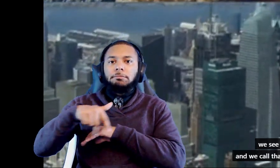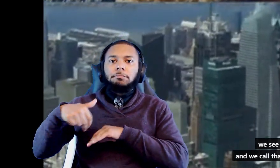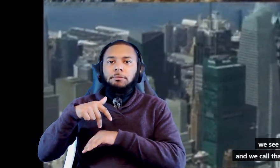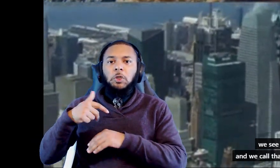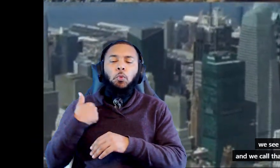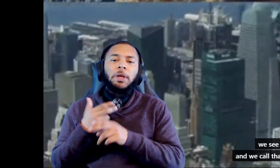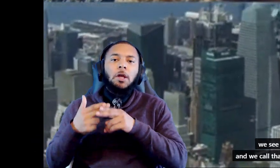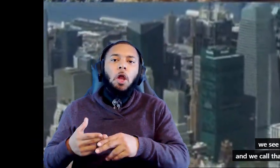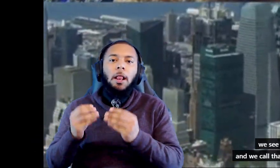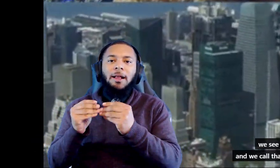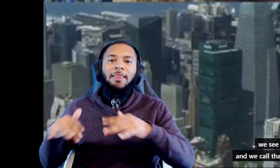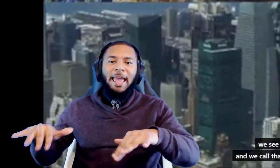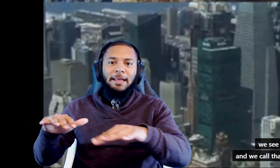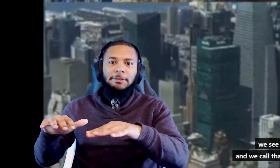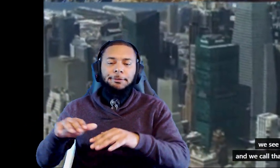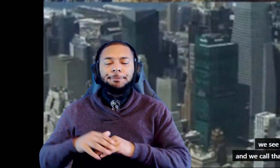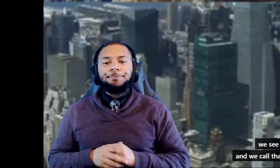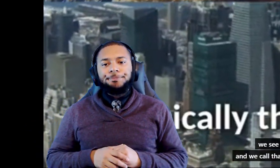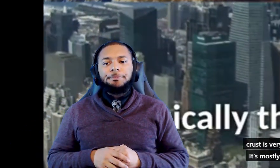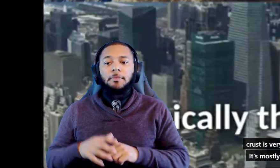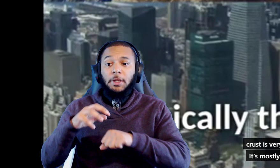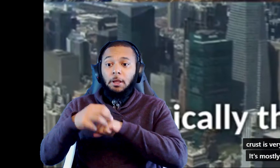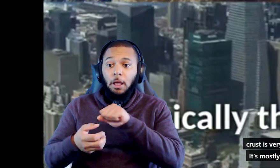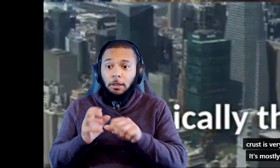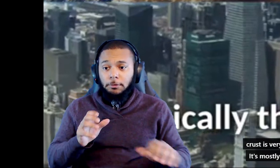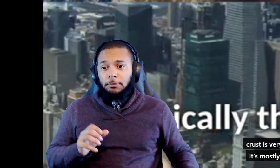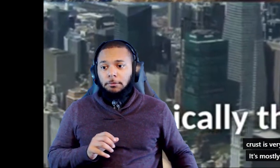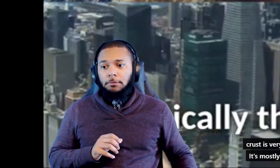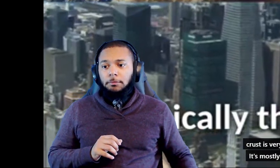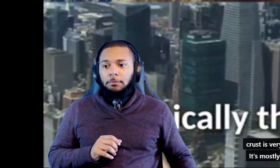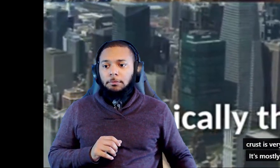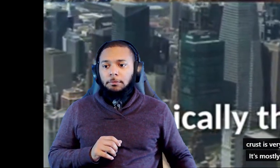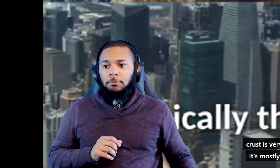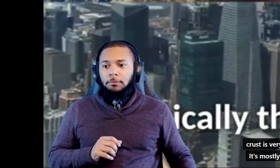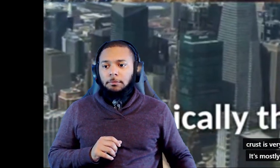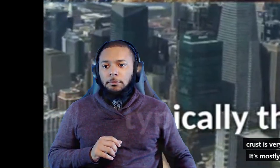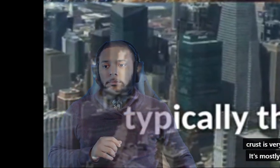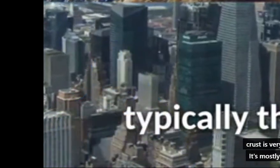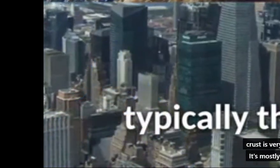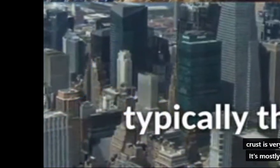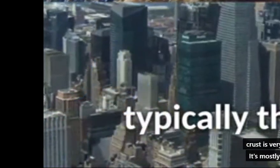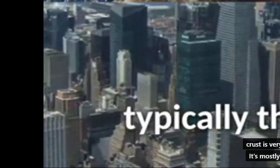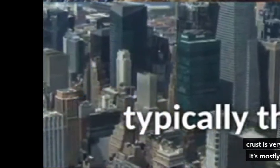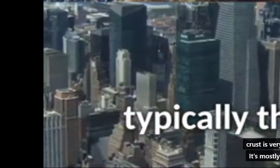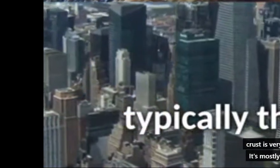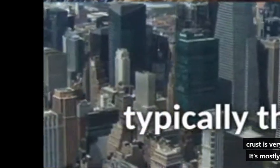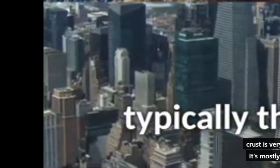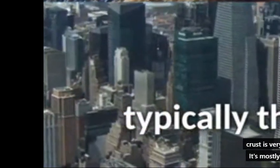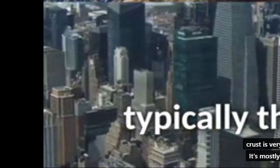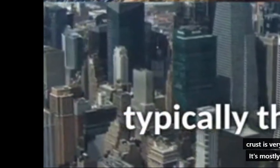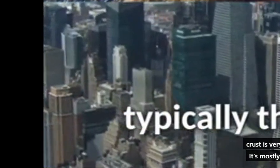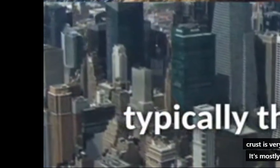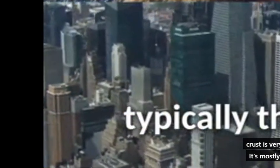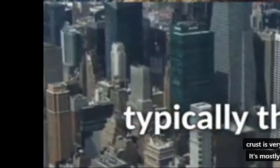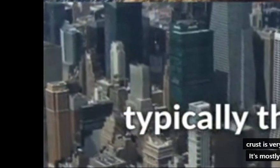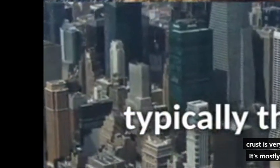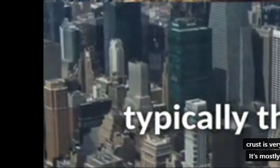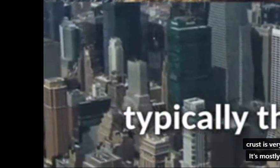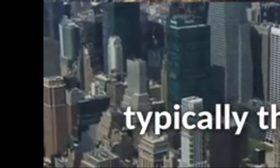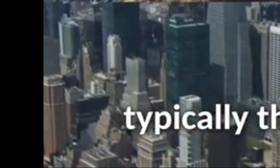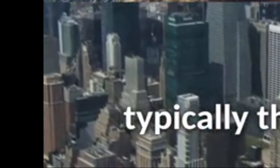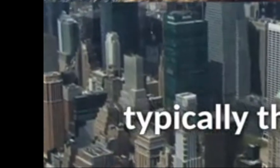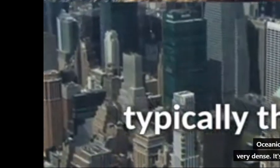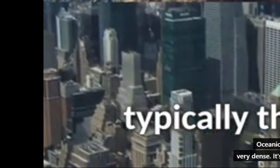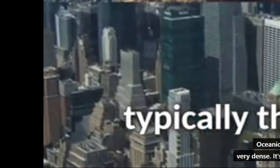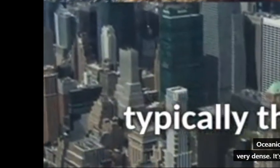that land. Typically, continental crust is very thick. It's very buoyant. It's mostly the older form of